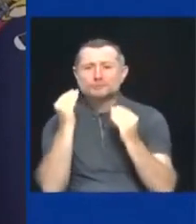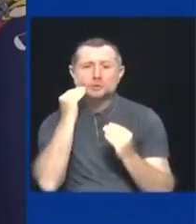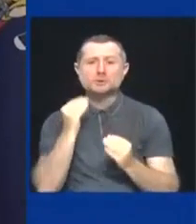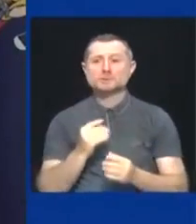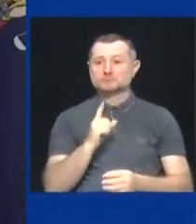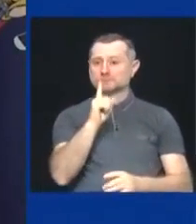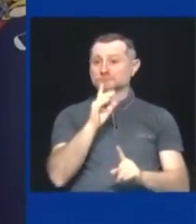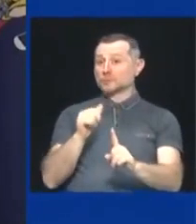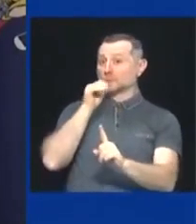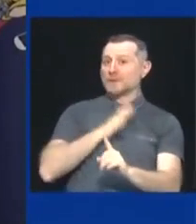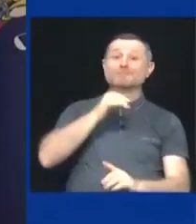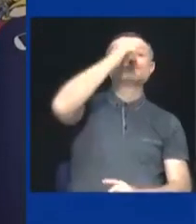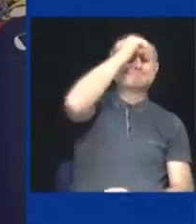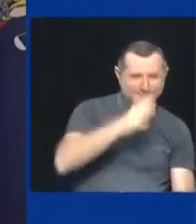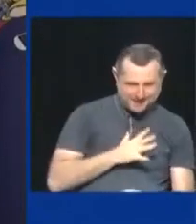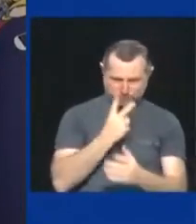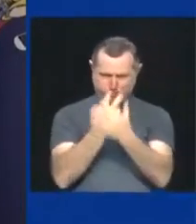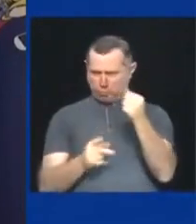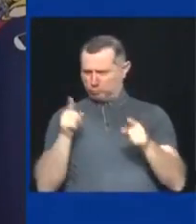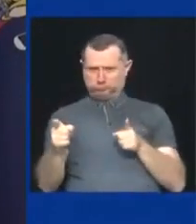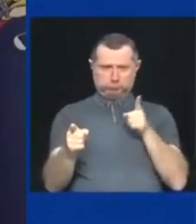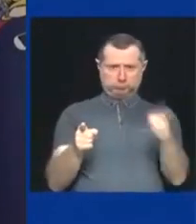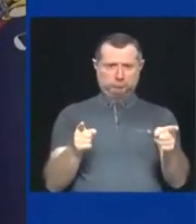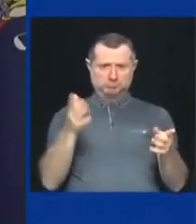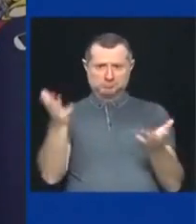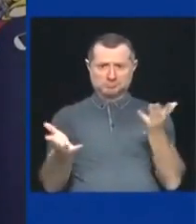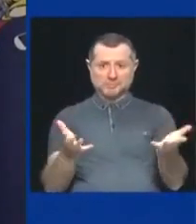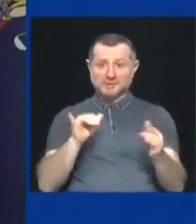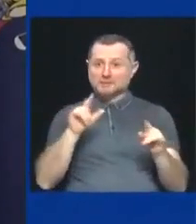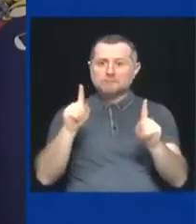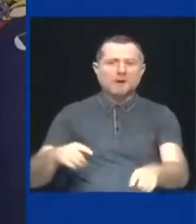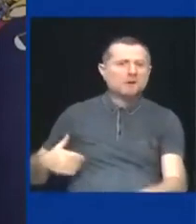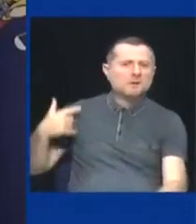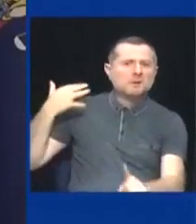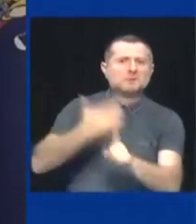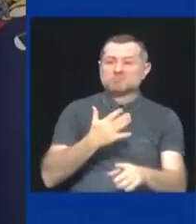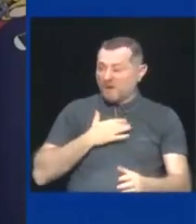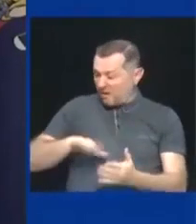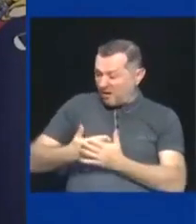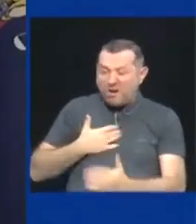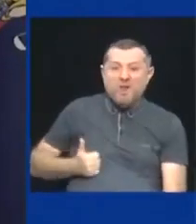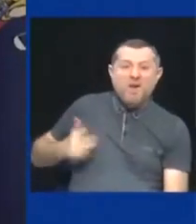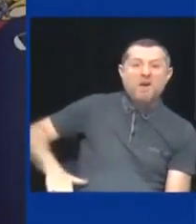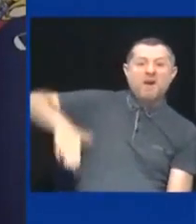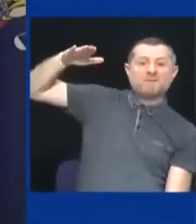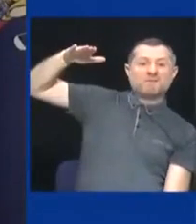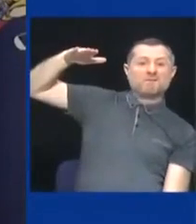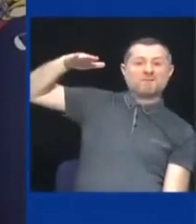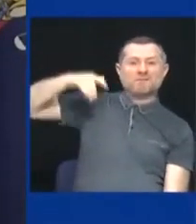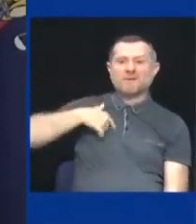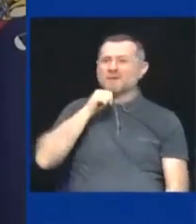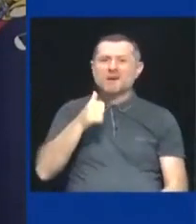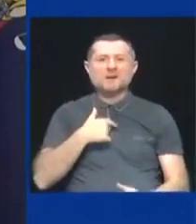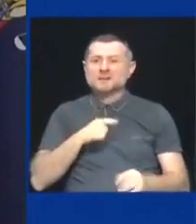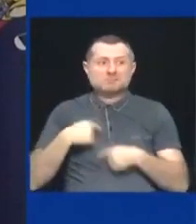all my life. It's who I've been since I can remember.